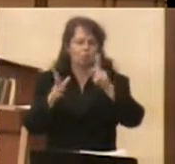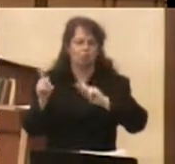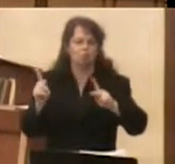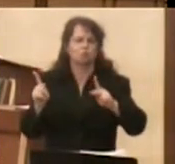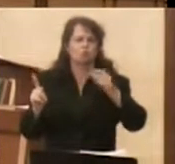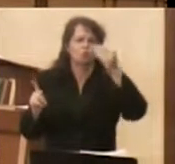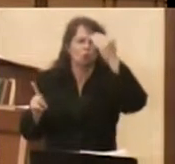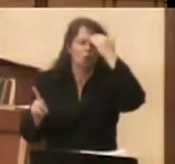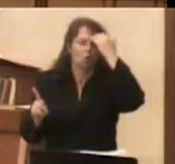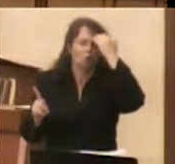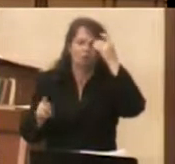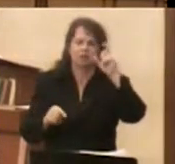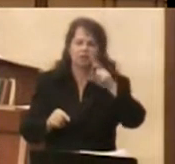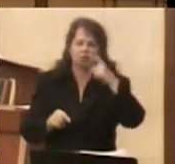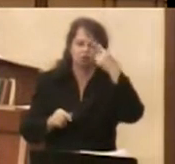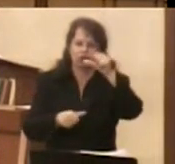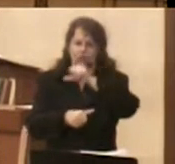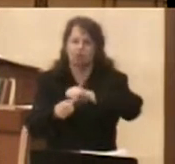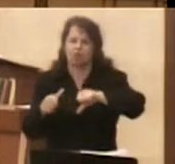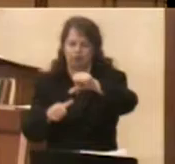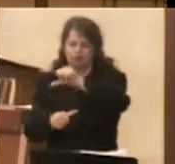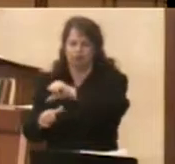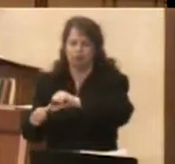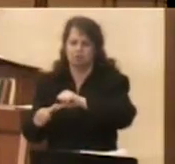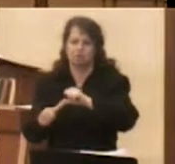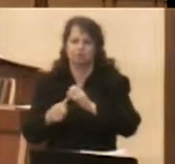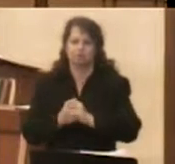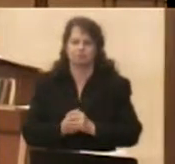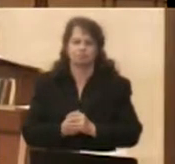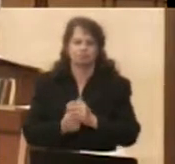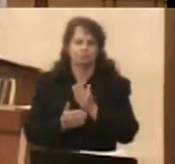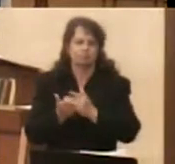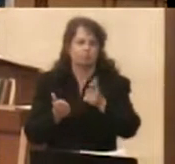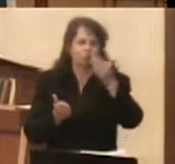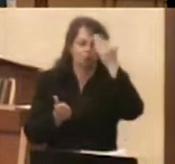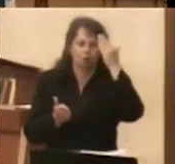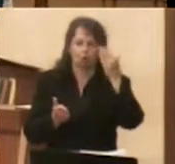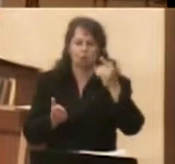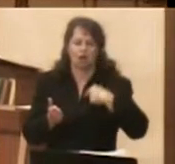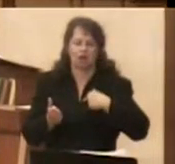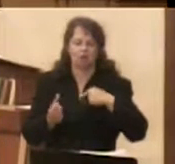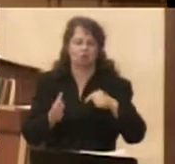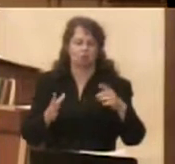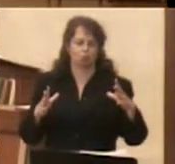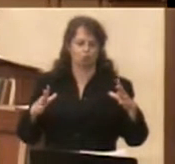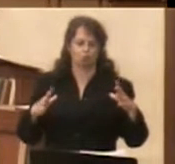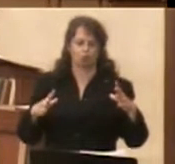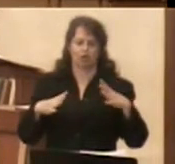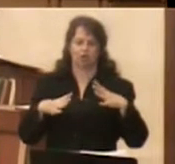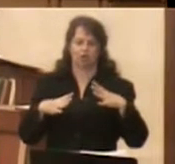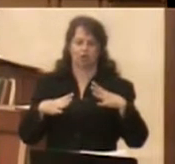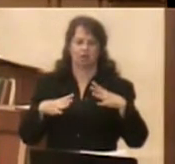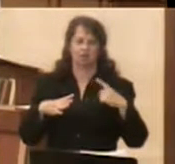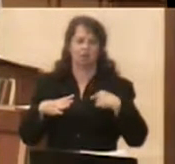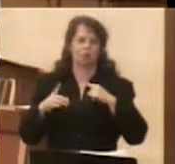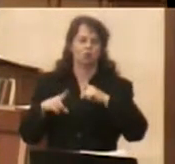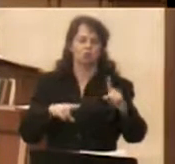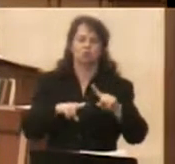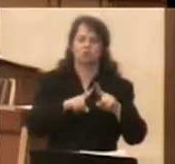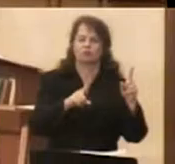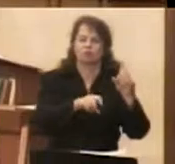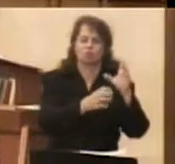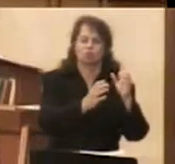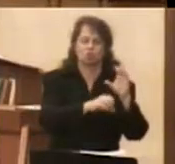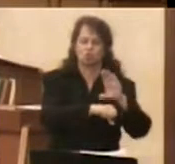of the needs of one another. Some of you know that on my sabbatical, I spent time worshiping in other congregations.